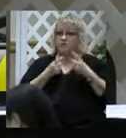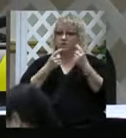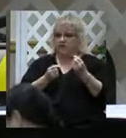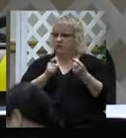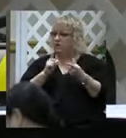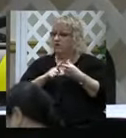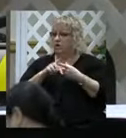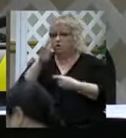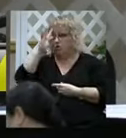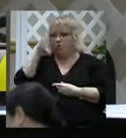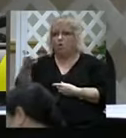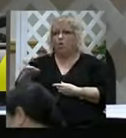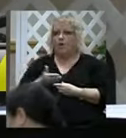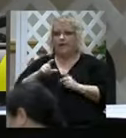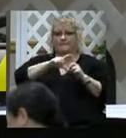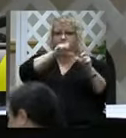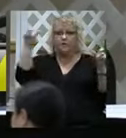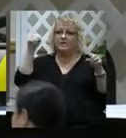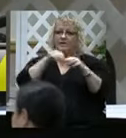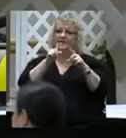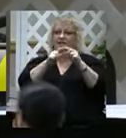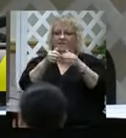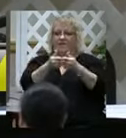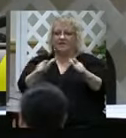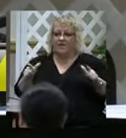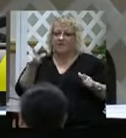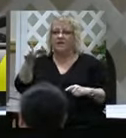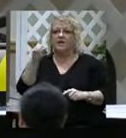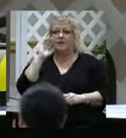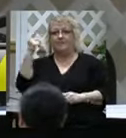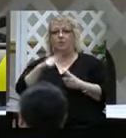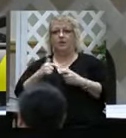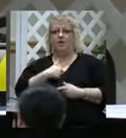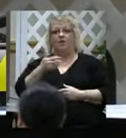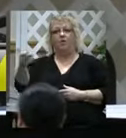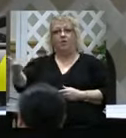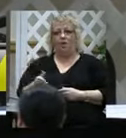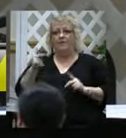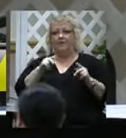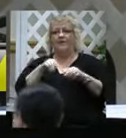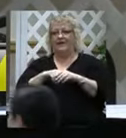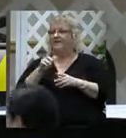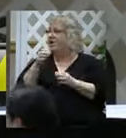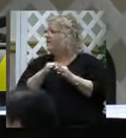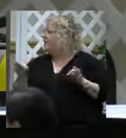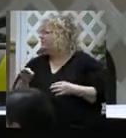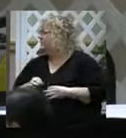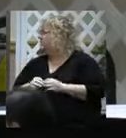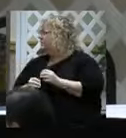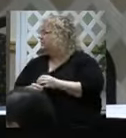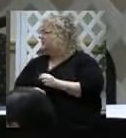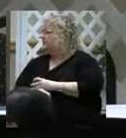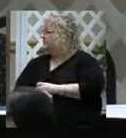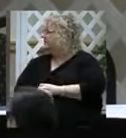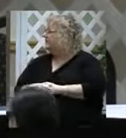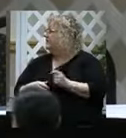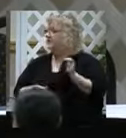was create a welcome banner in languages so that at least it would appear that we are welcoming people in their language. Okay,